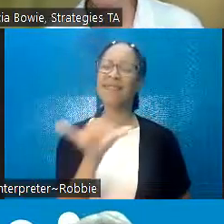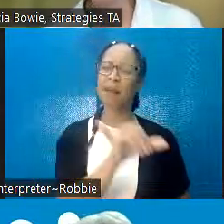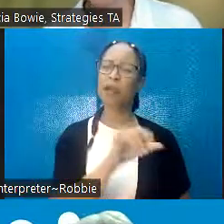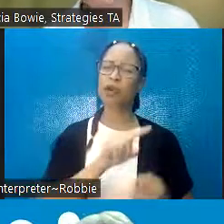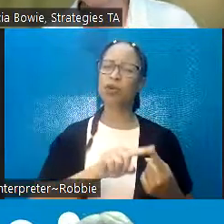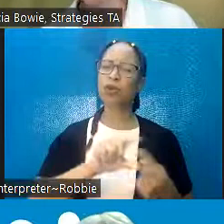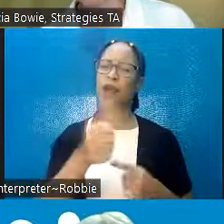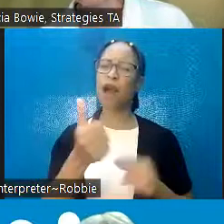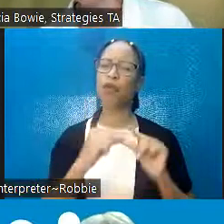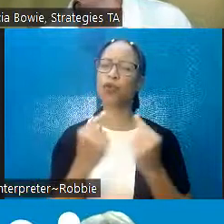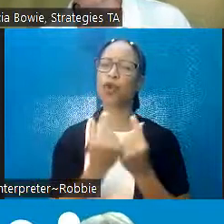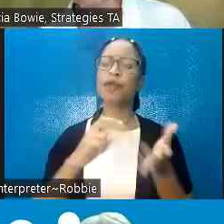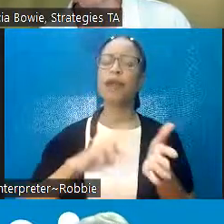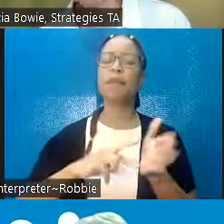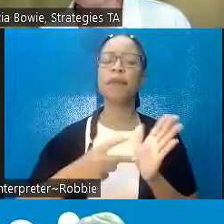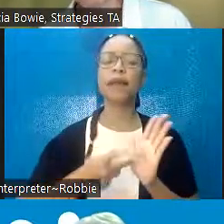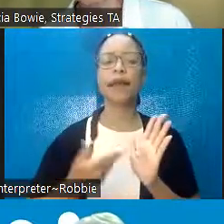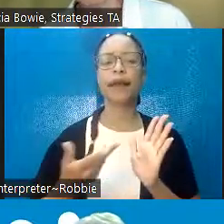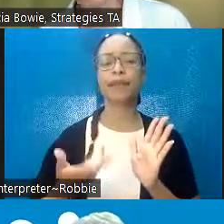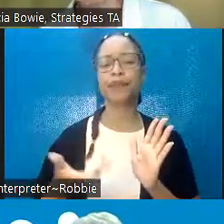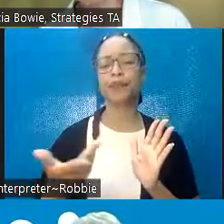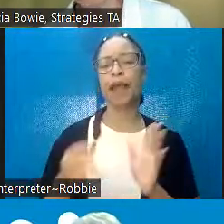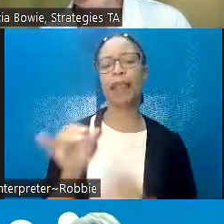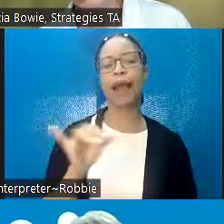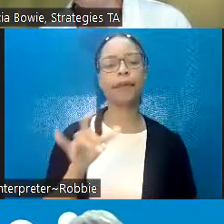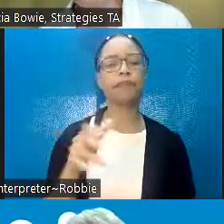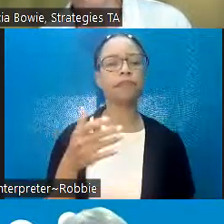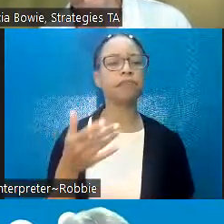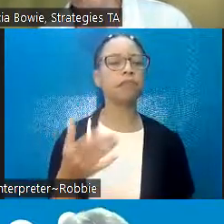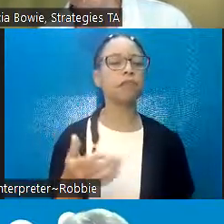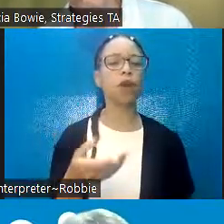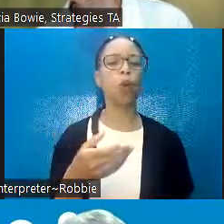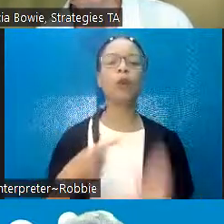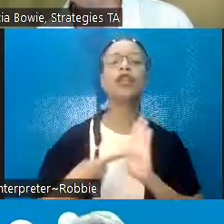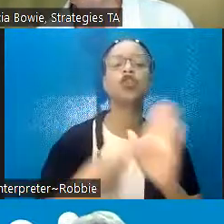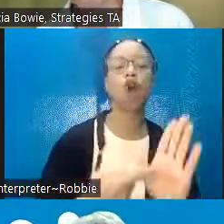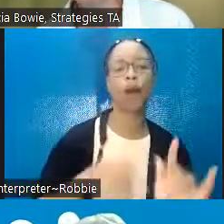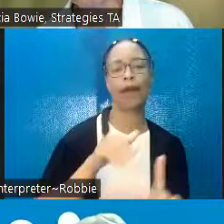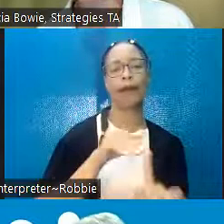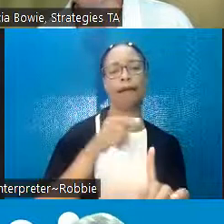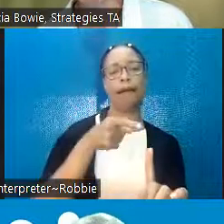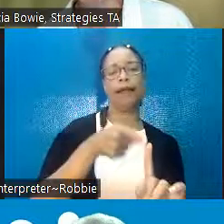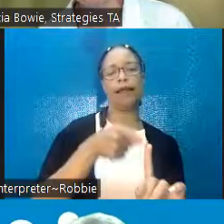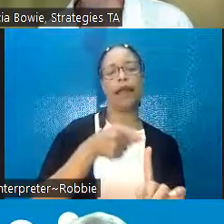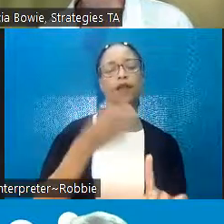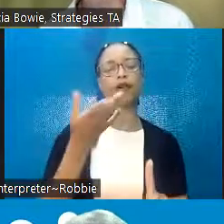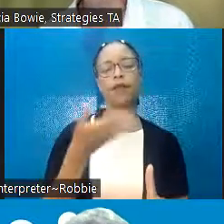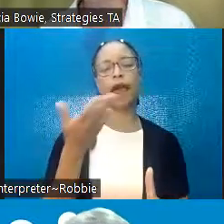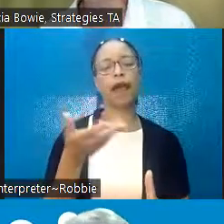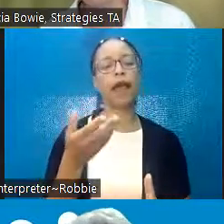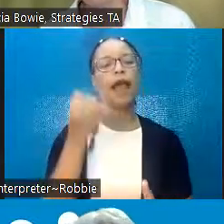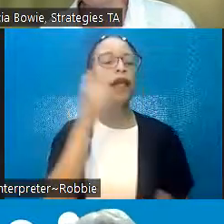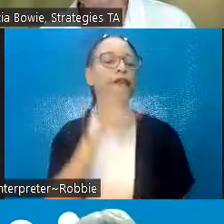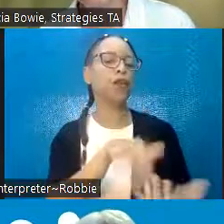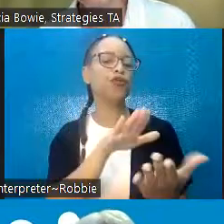groups in terms of what are some of the what are the indicators of whether or not you've addressed